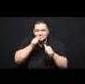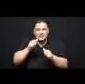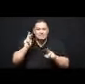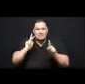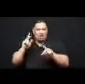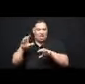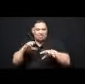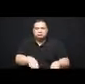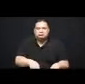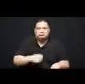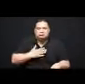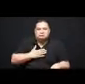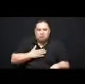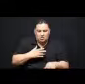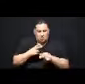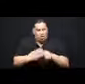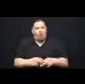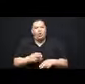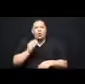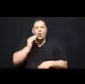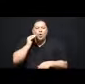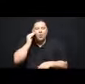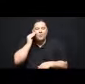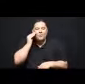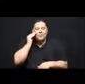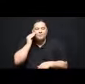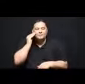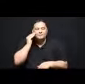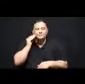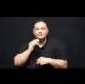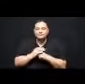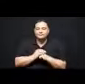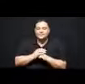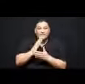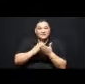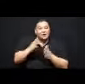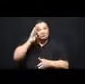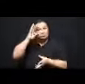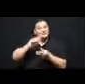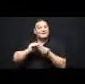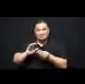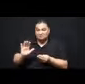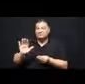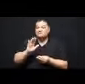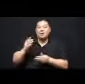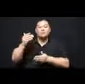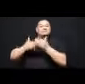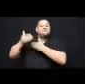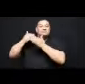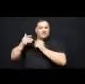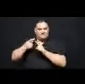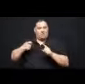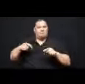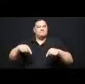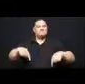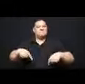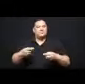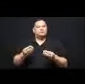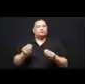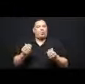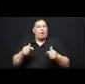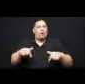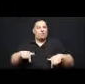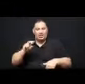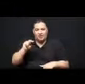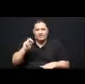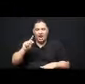claim to it, calling it home. Some pretend their ancestors sprang from Nevada soil. It's not